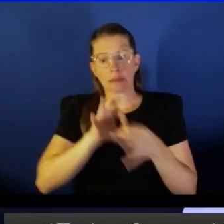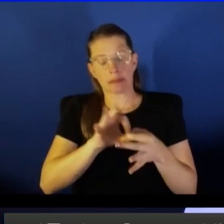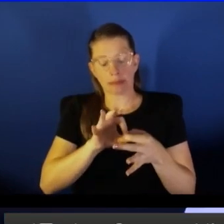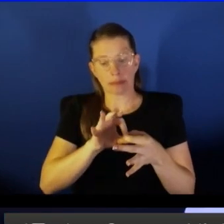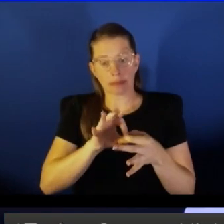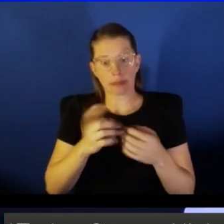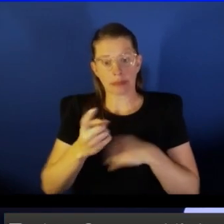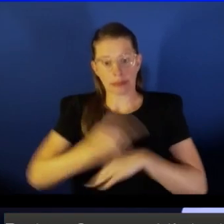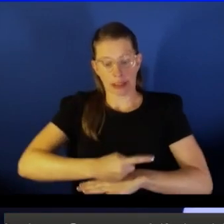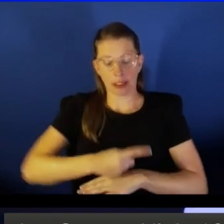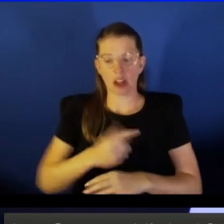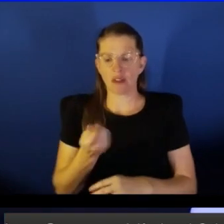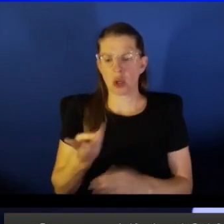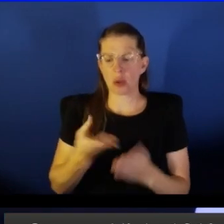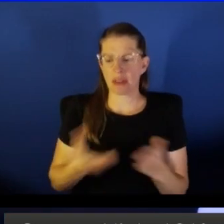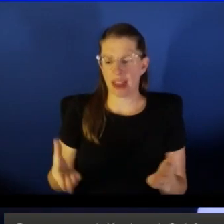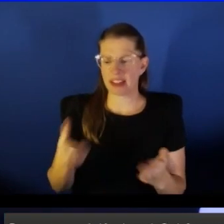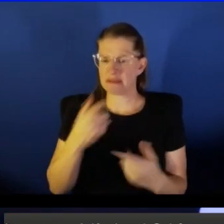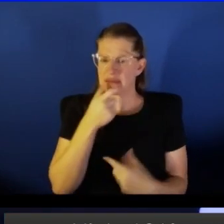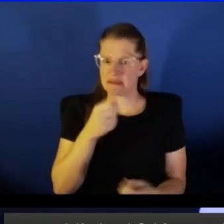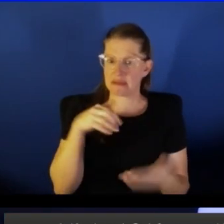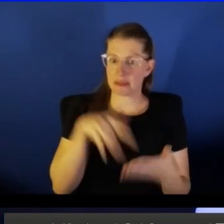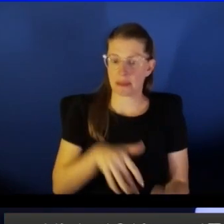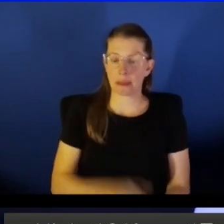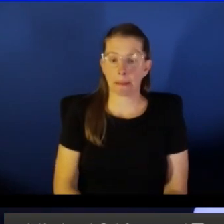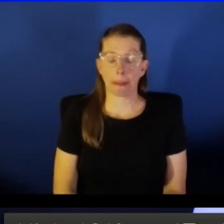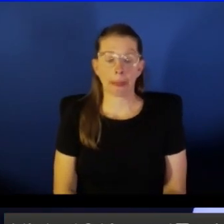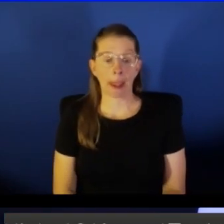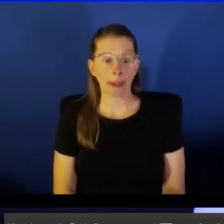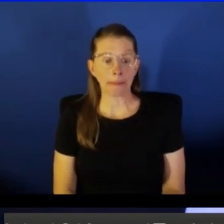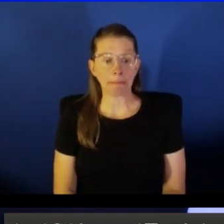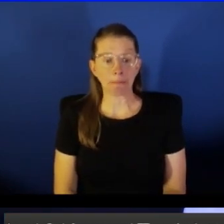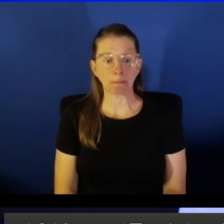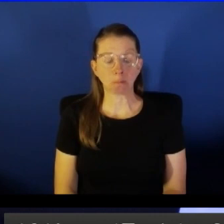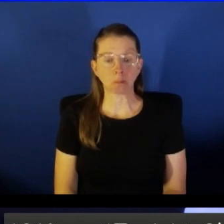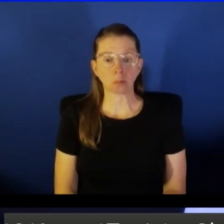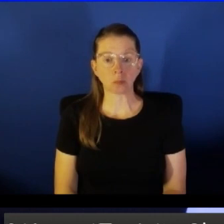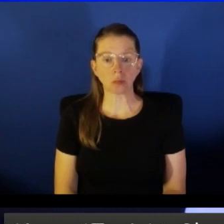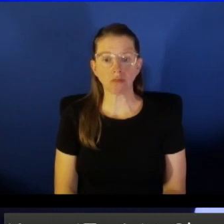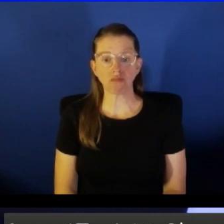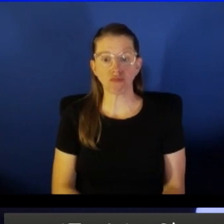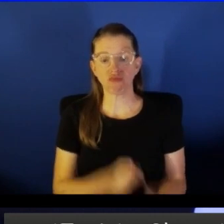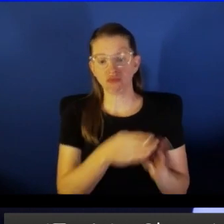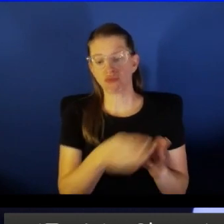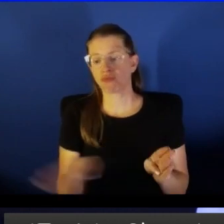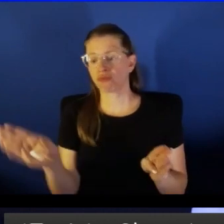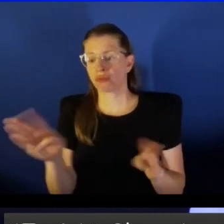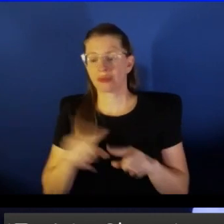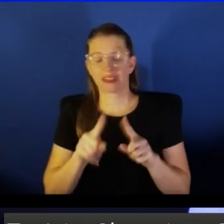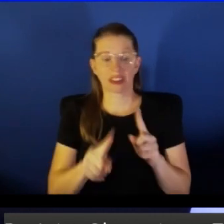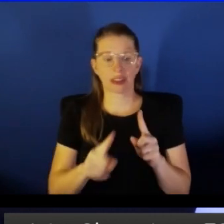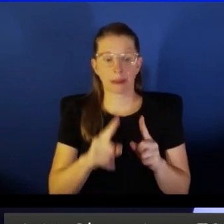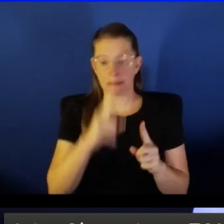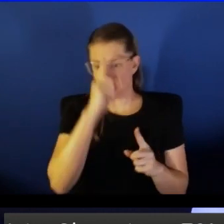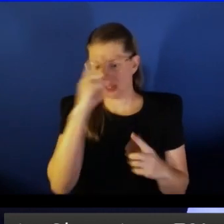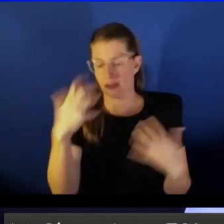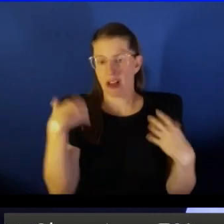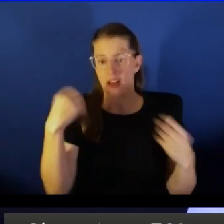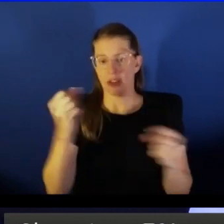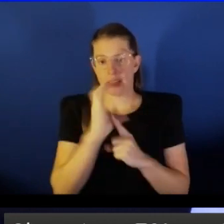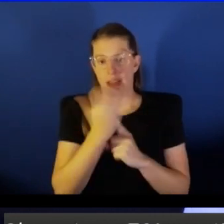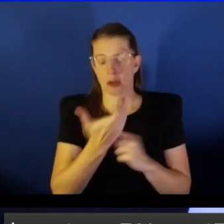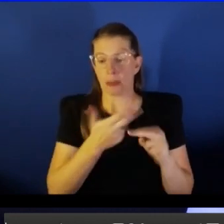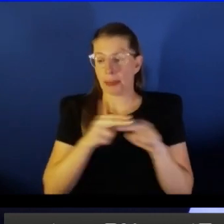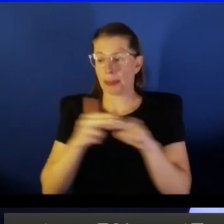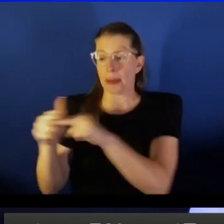couple of things going on there. On one aspect is it was across a number of different mental health conditions that all saw rises